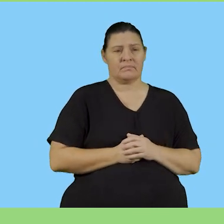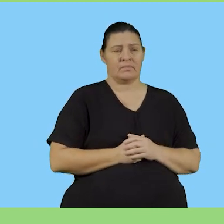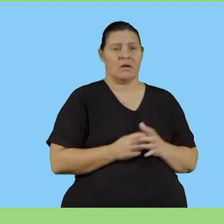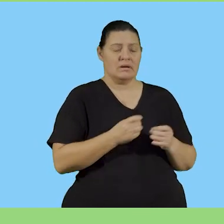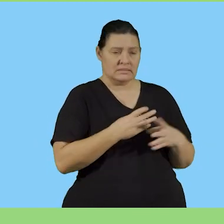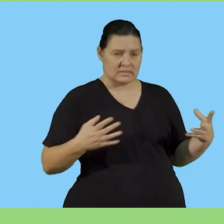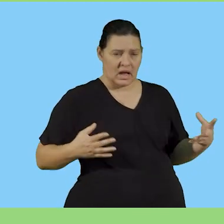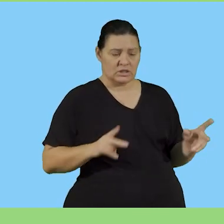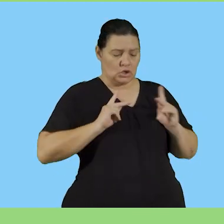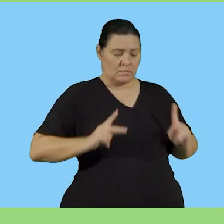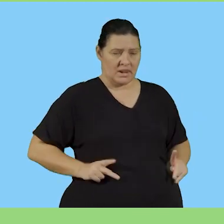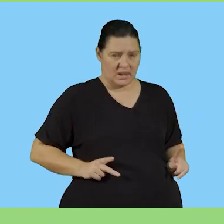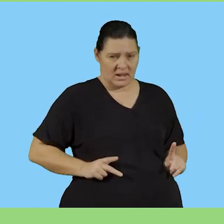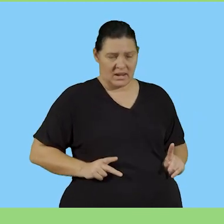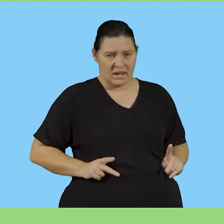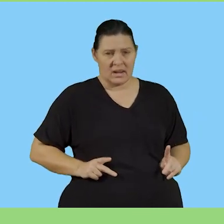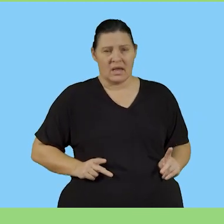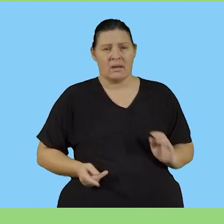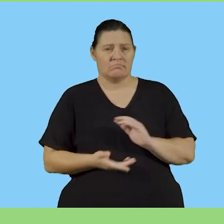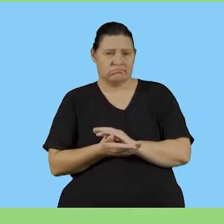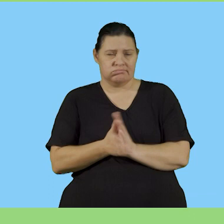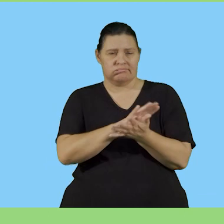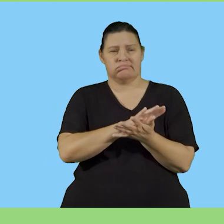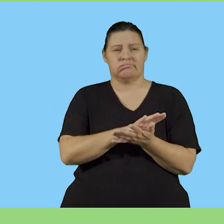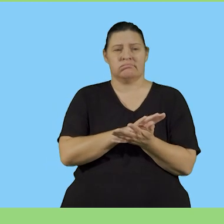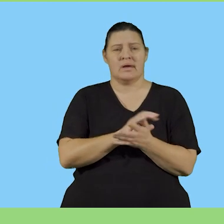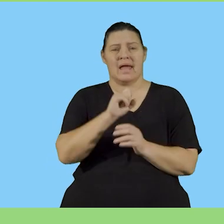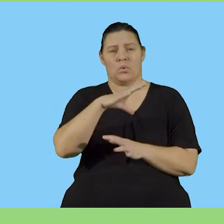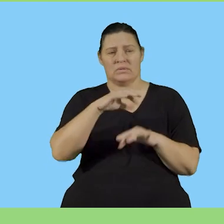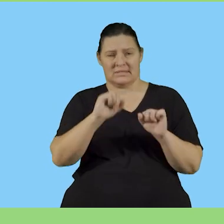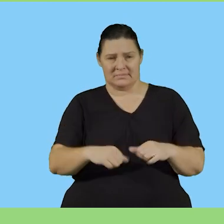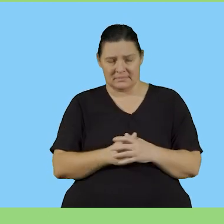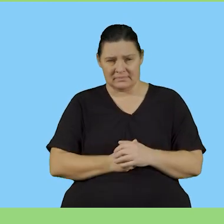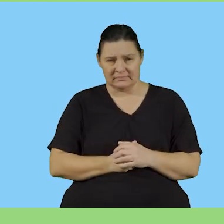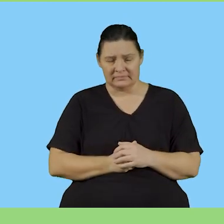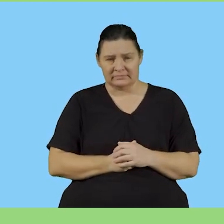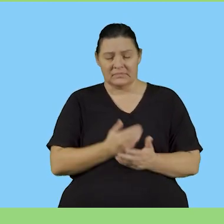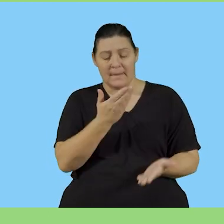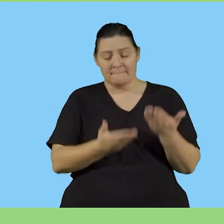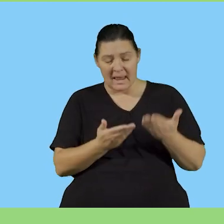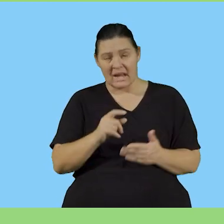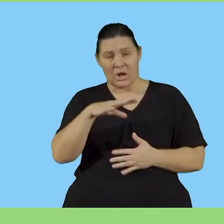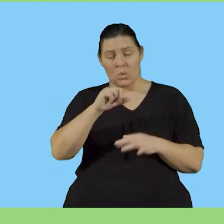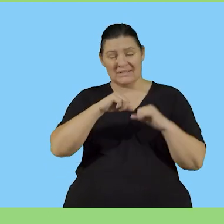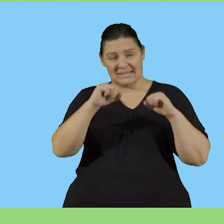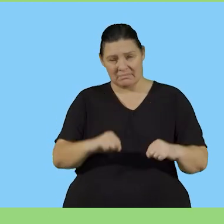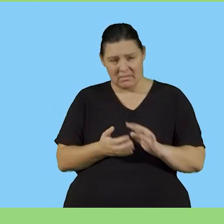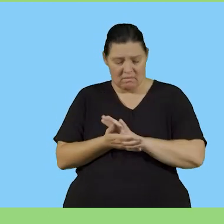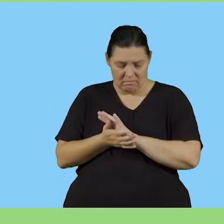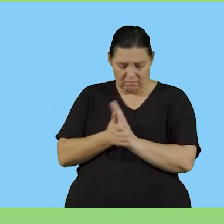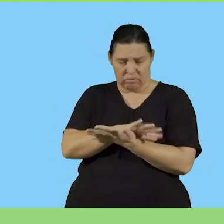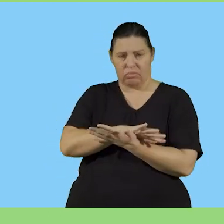We are going to start with the human factors causing an imbalance in our ecosystems. Balance in the ecosystem